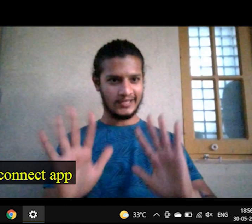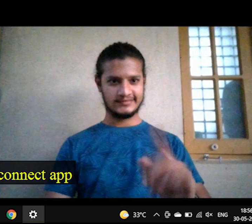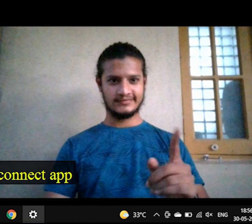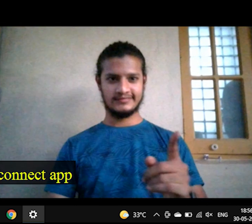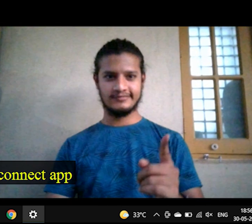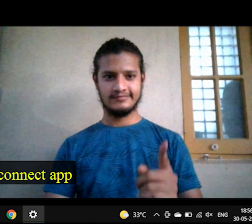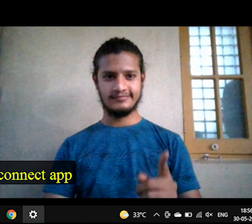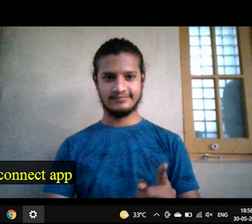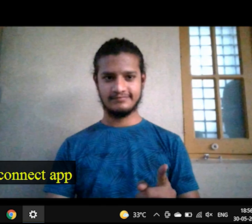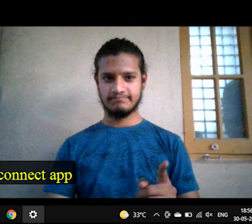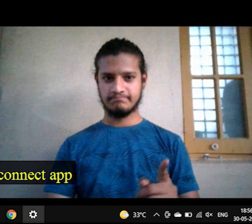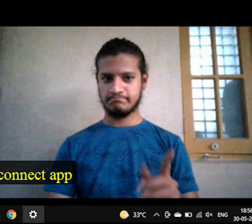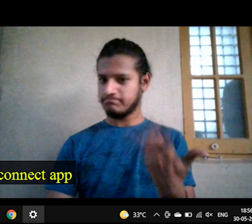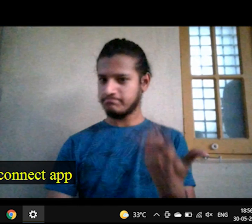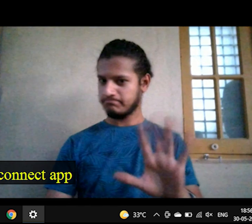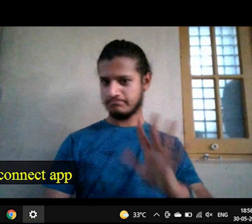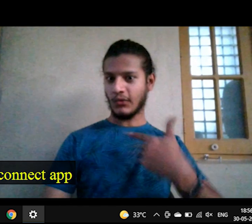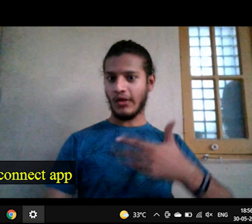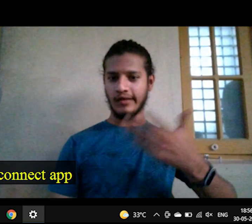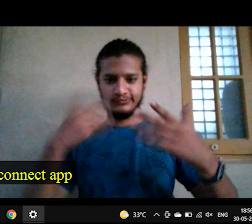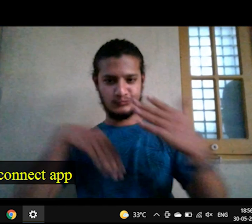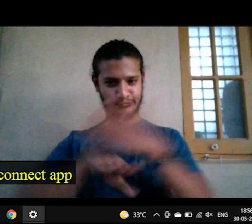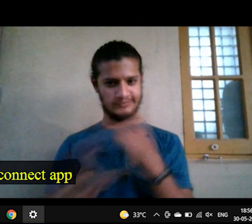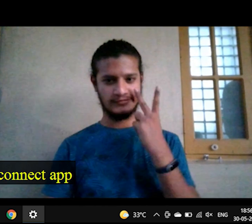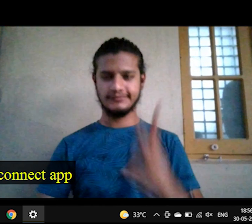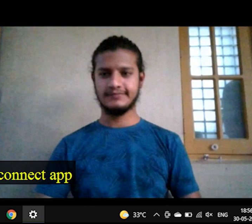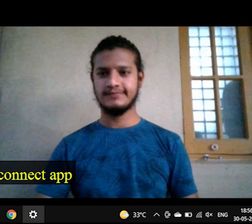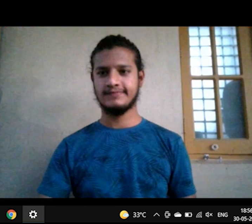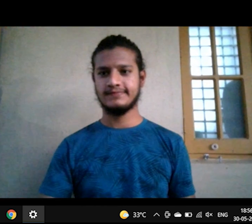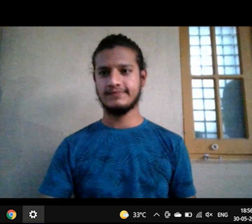Installed it. Take a look to connect app